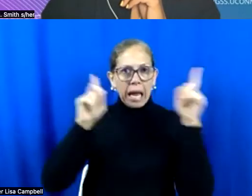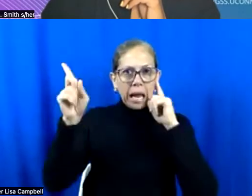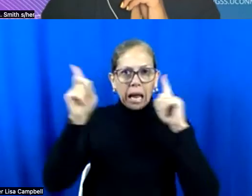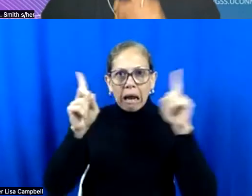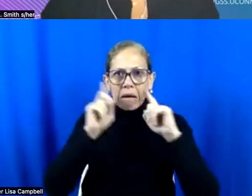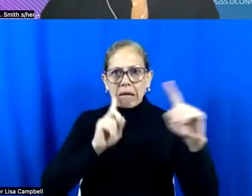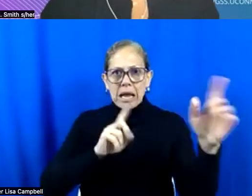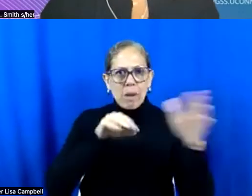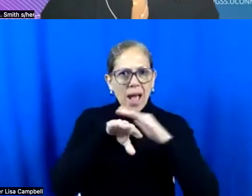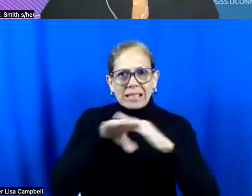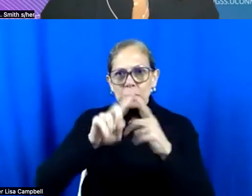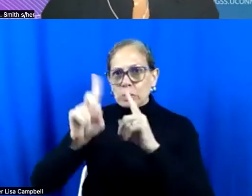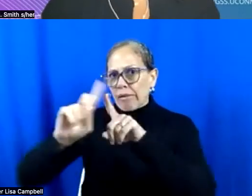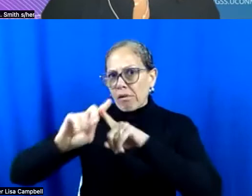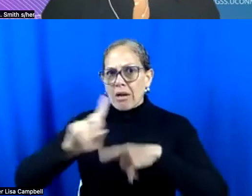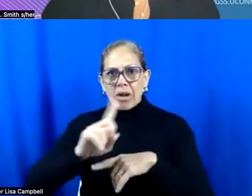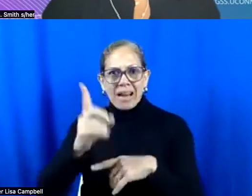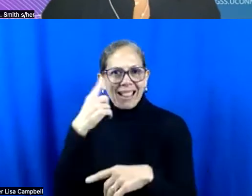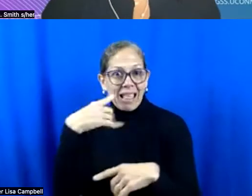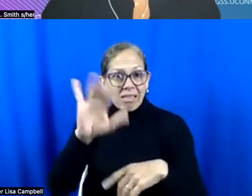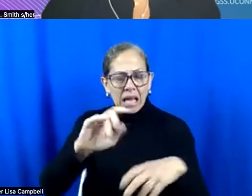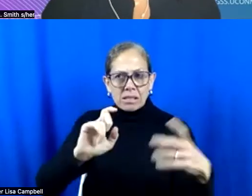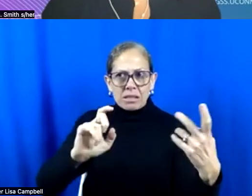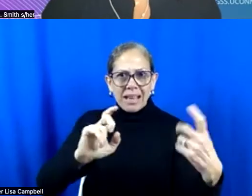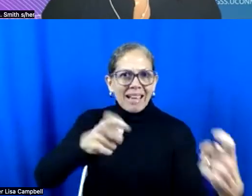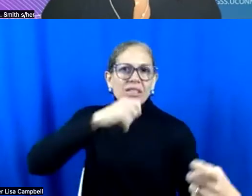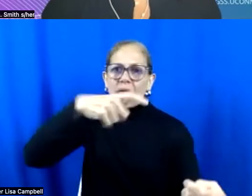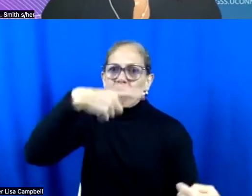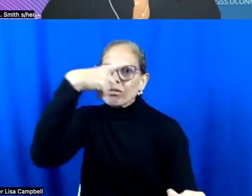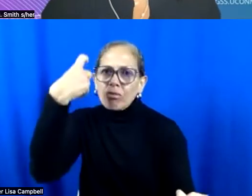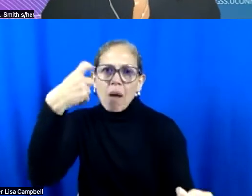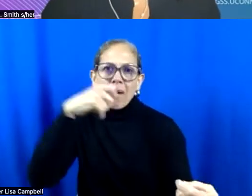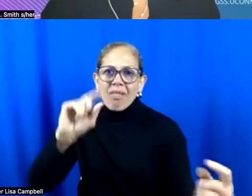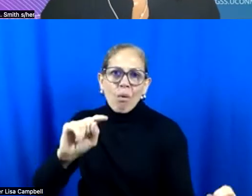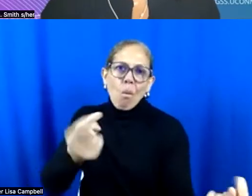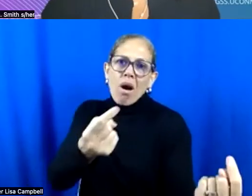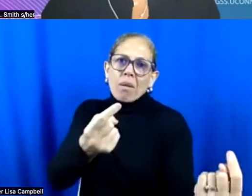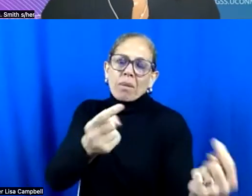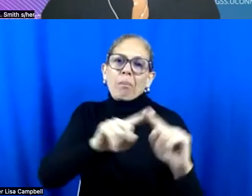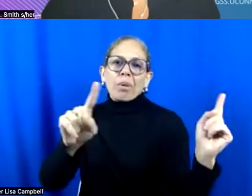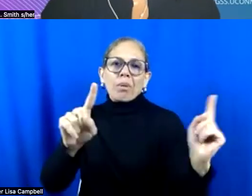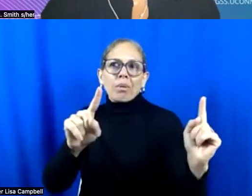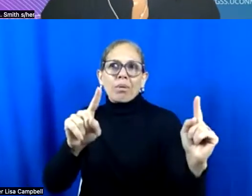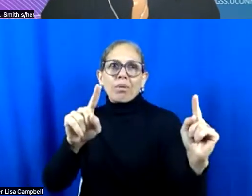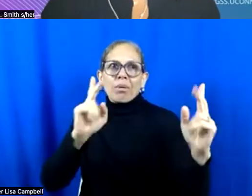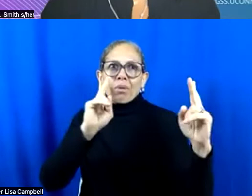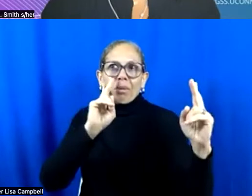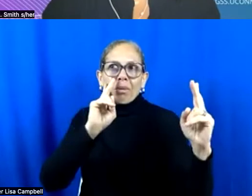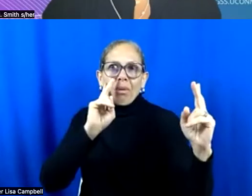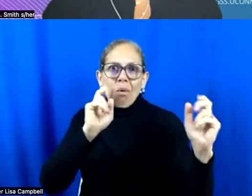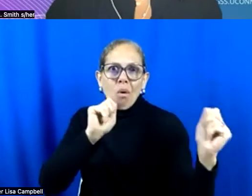have access to, which I think is a gift, not the trauma, not the horror, what people experience, but that we can see all